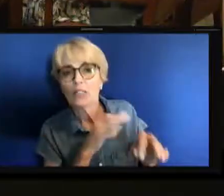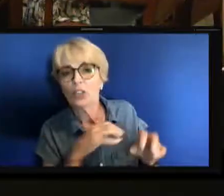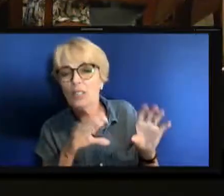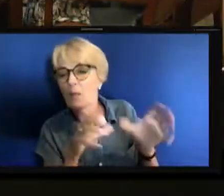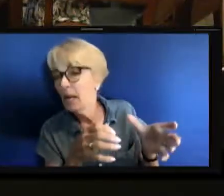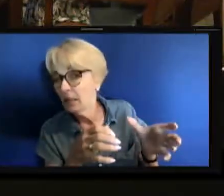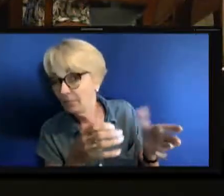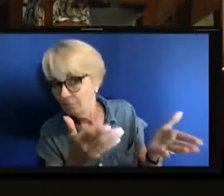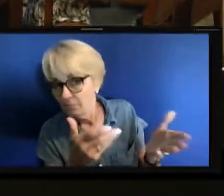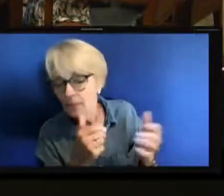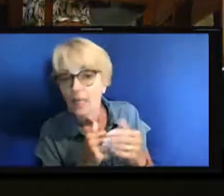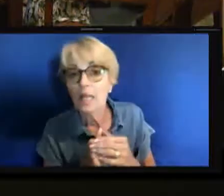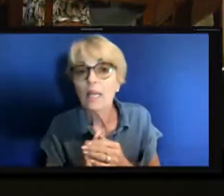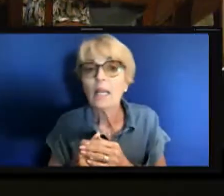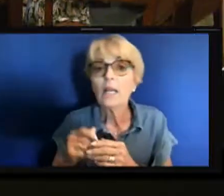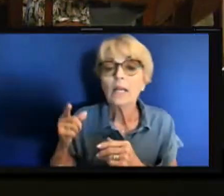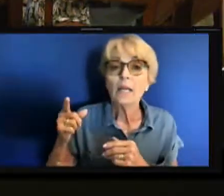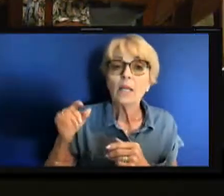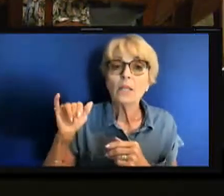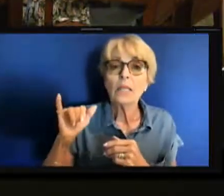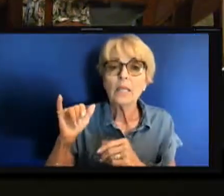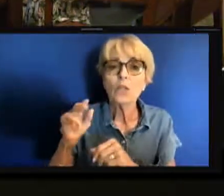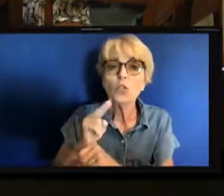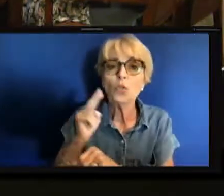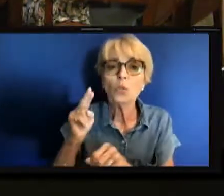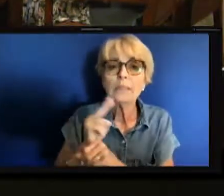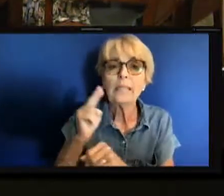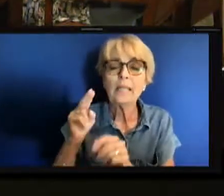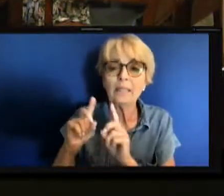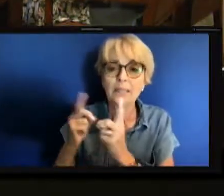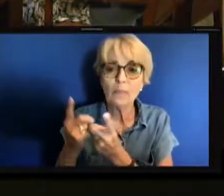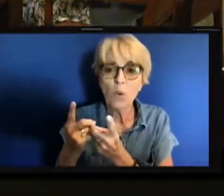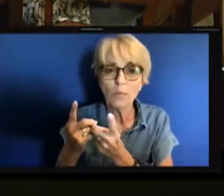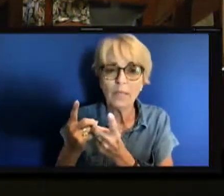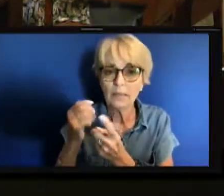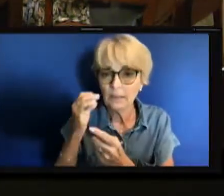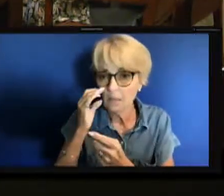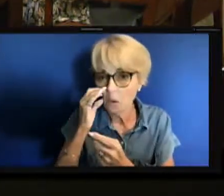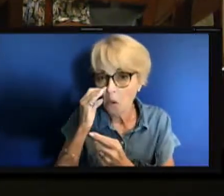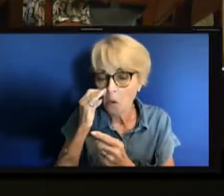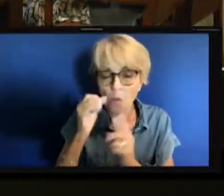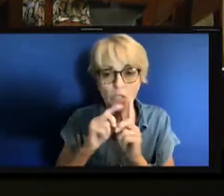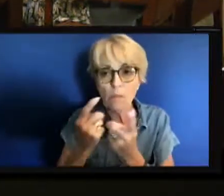know? The using department or departments. So.